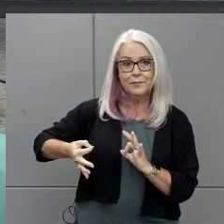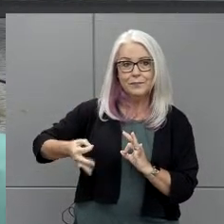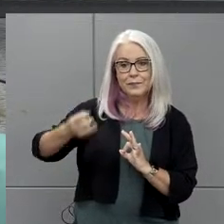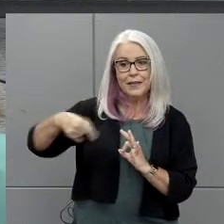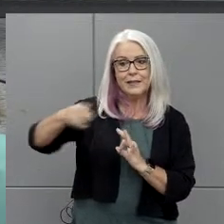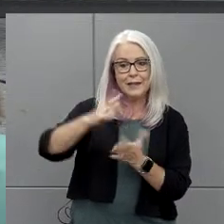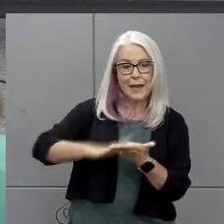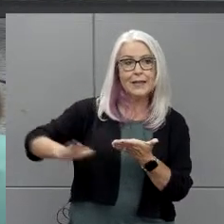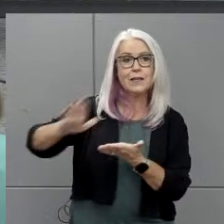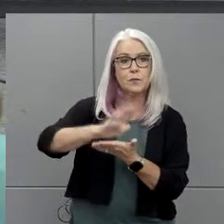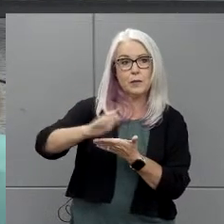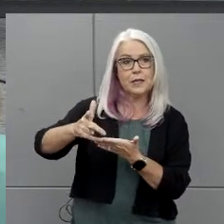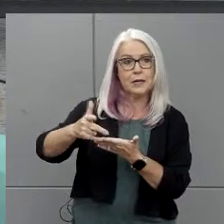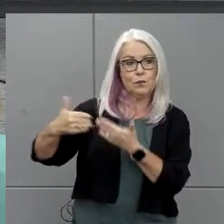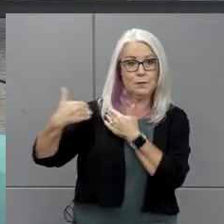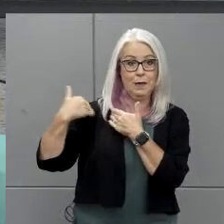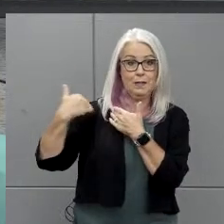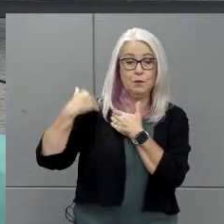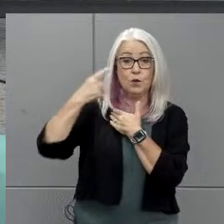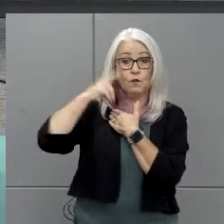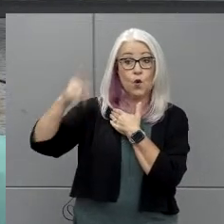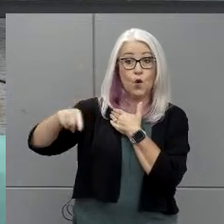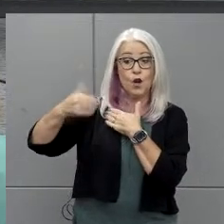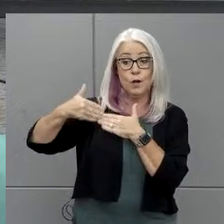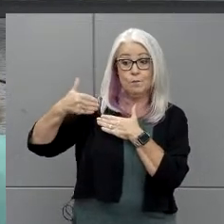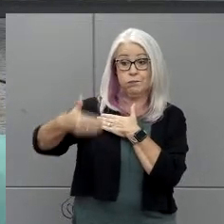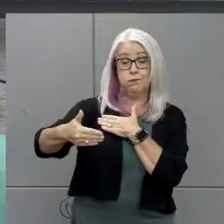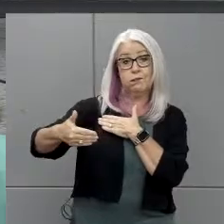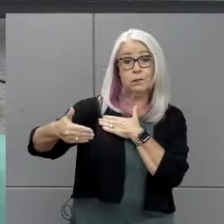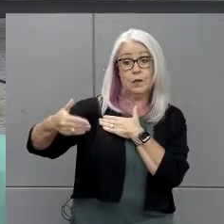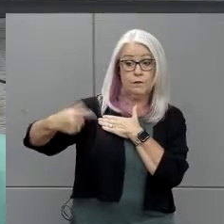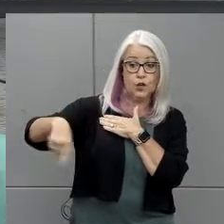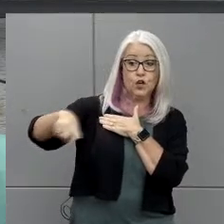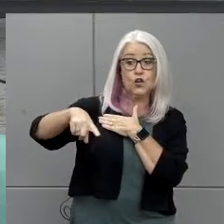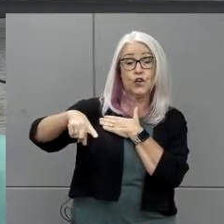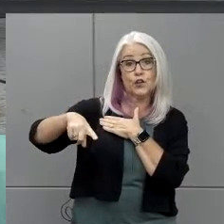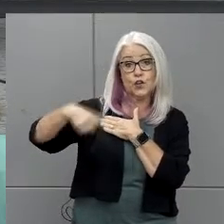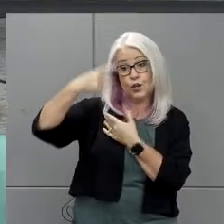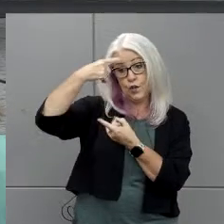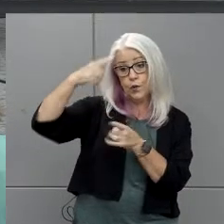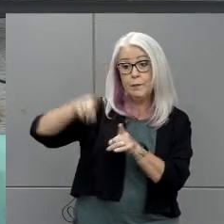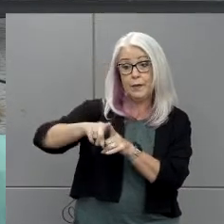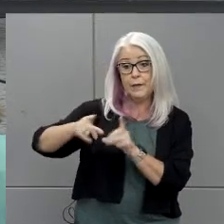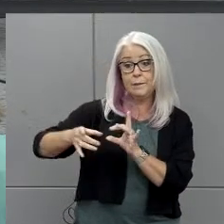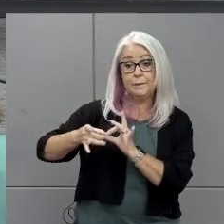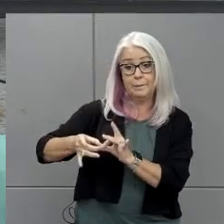college be held liable for the remainder of her agreement.